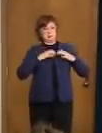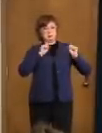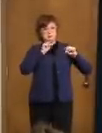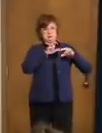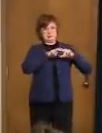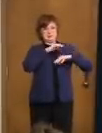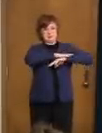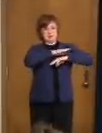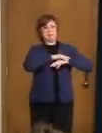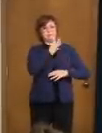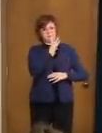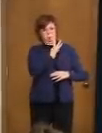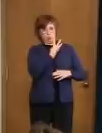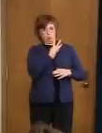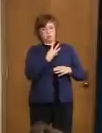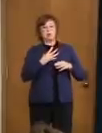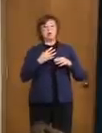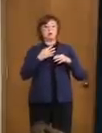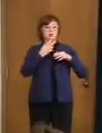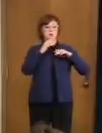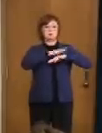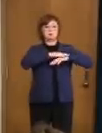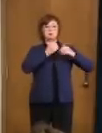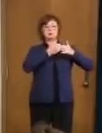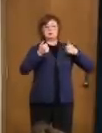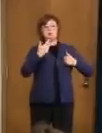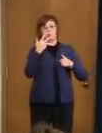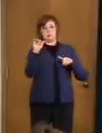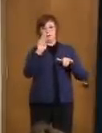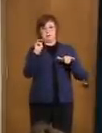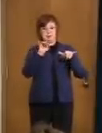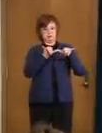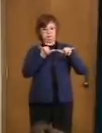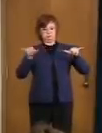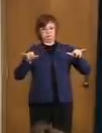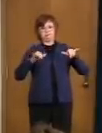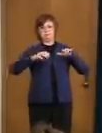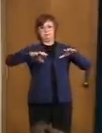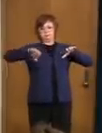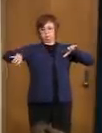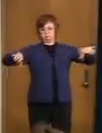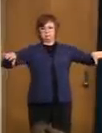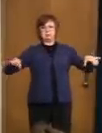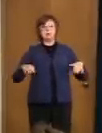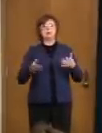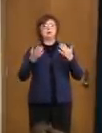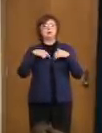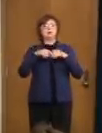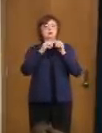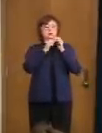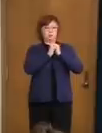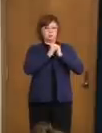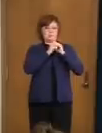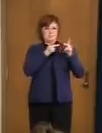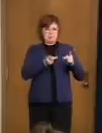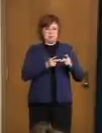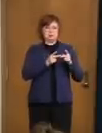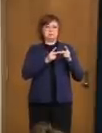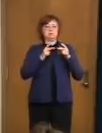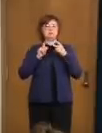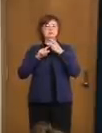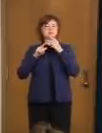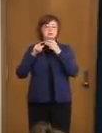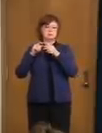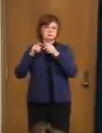3 meters between tables for in-person dining, and our places of worship, our concert venues, and theaters remain limited at